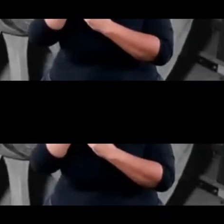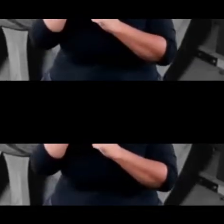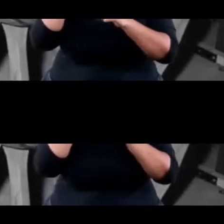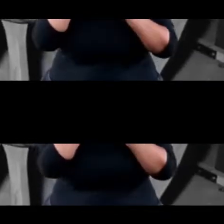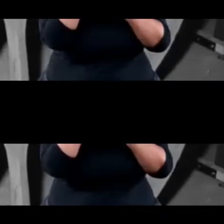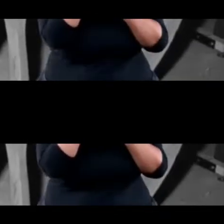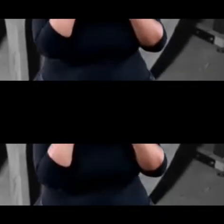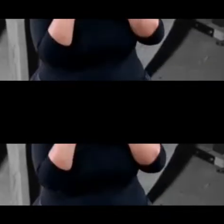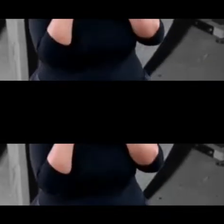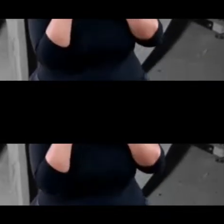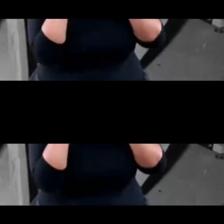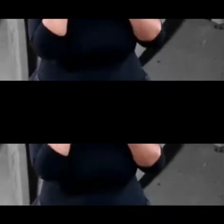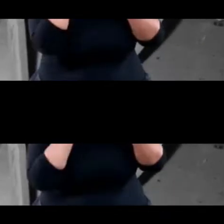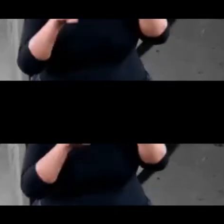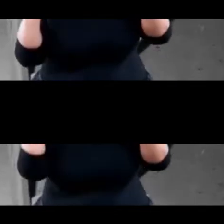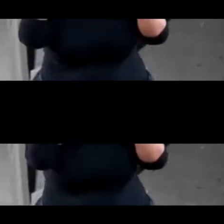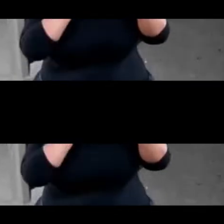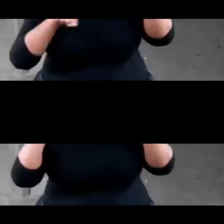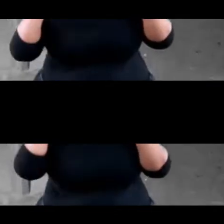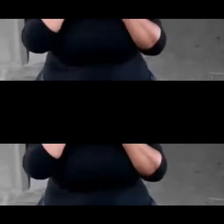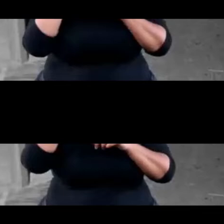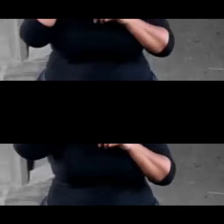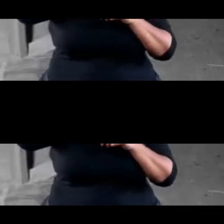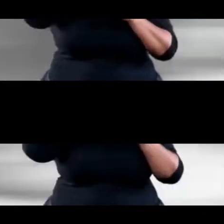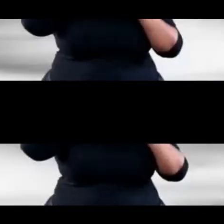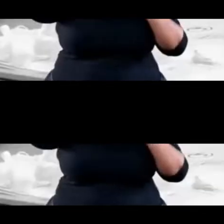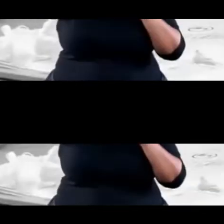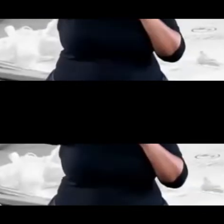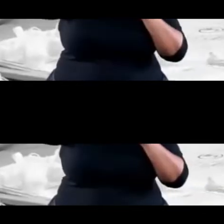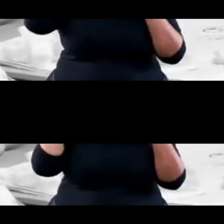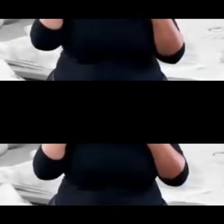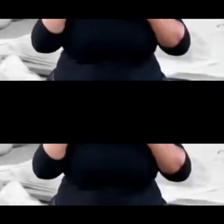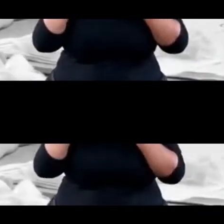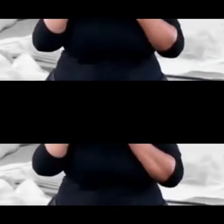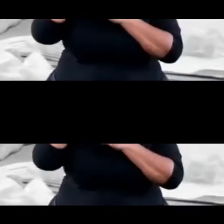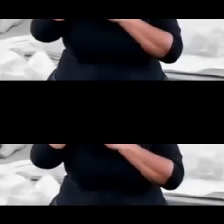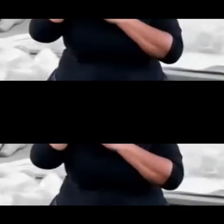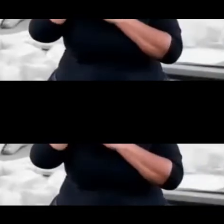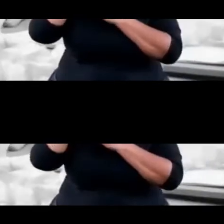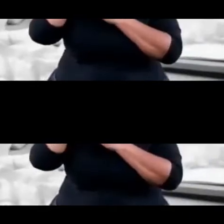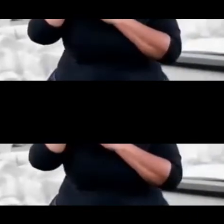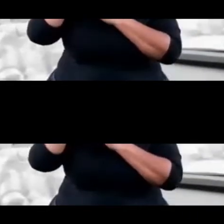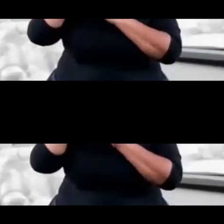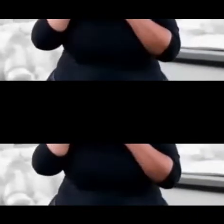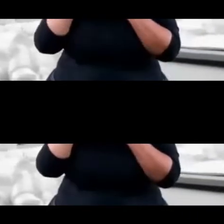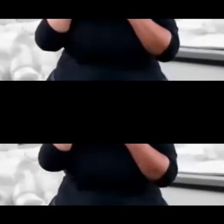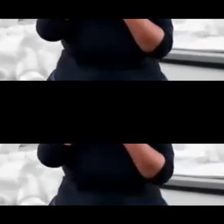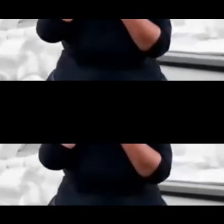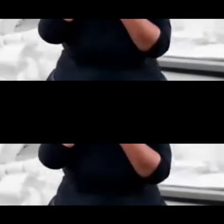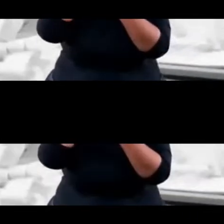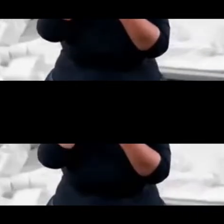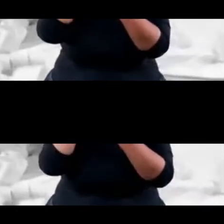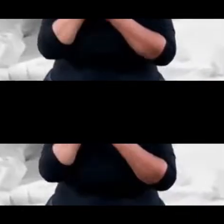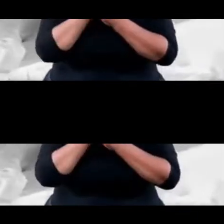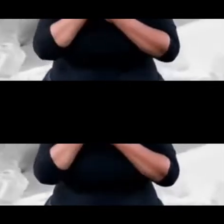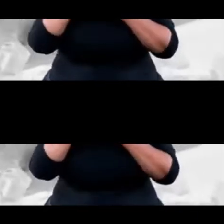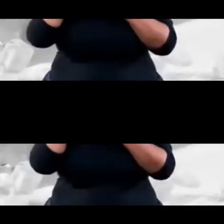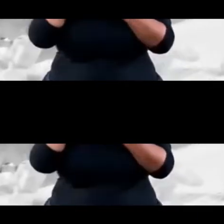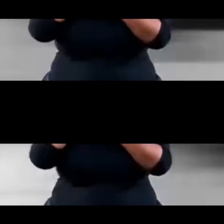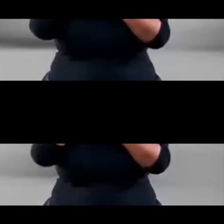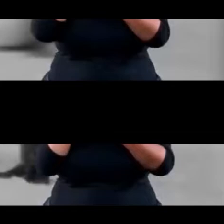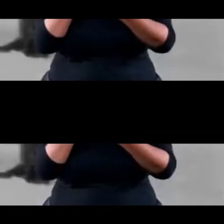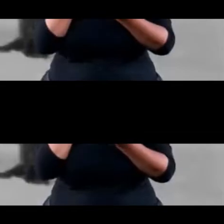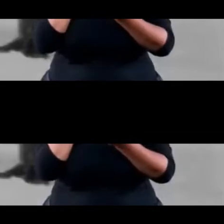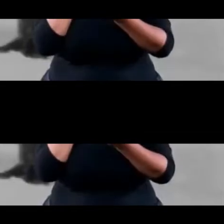wheelwright, which is someone who repairs wheels. These boys were called apprentices because they were just starting to learn a